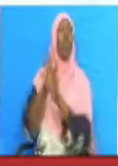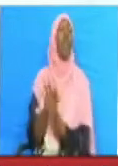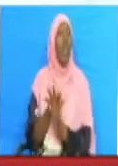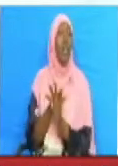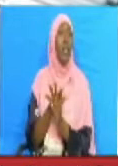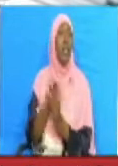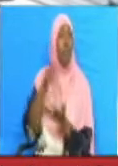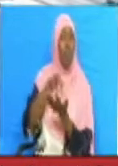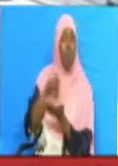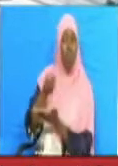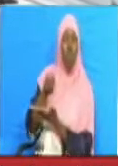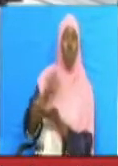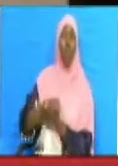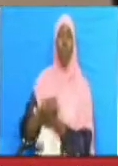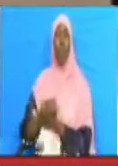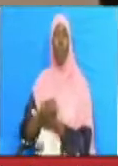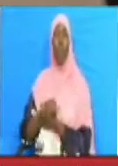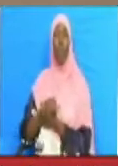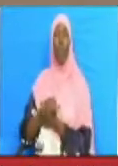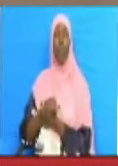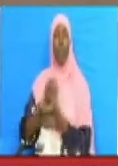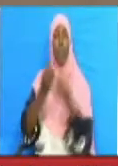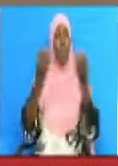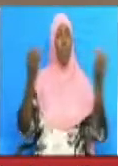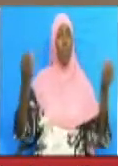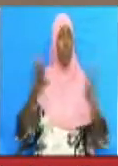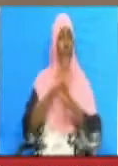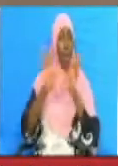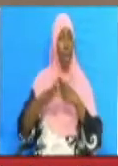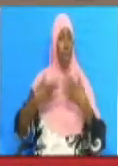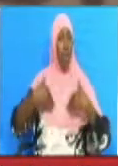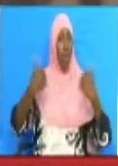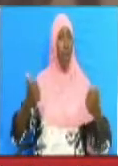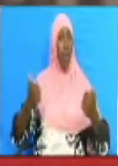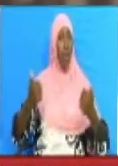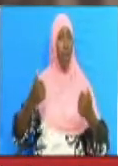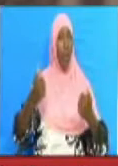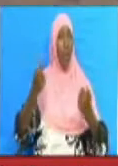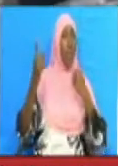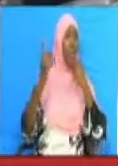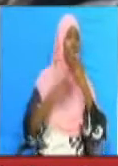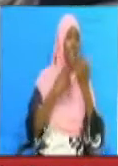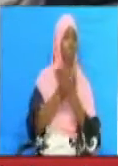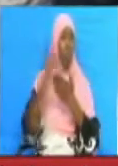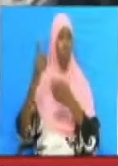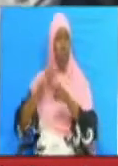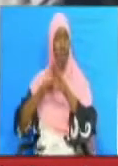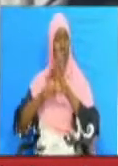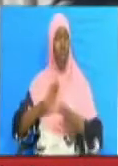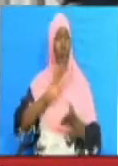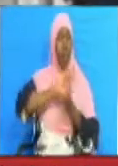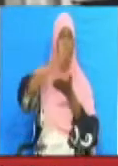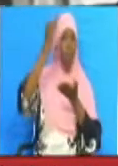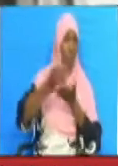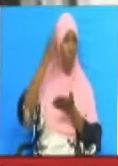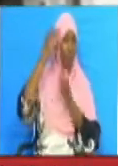situation we are in. Usambazaji huu wa vifaa hivi vya afya unakuja wiki 6 baada ya Wakfu wa Equity mwezi Mei